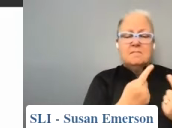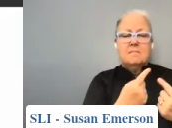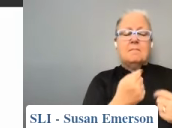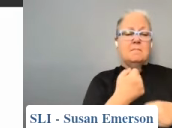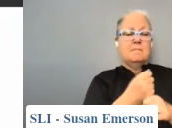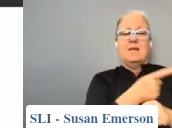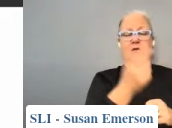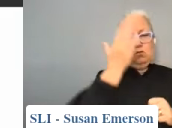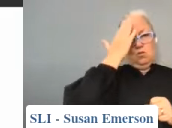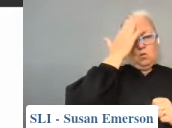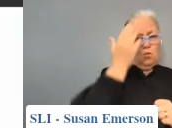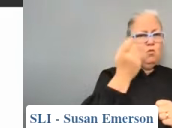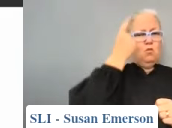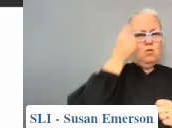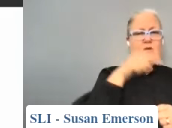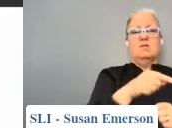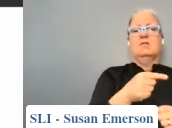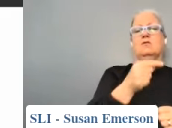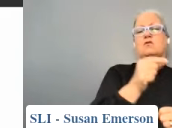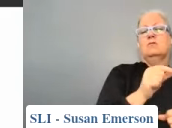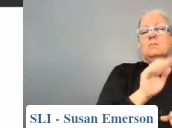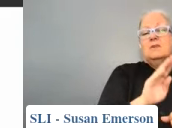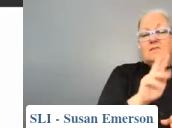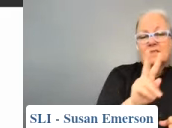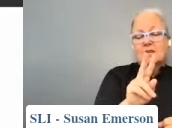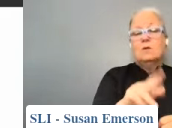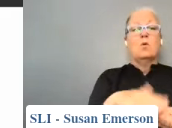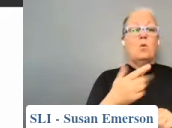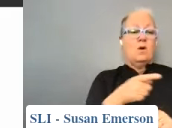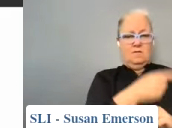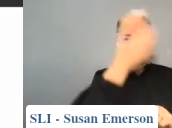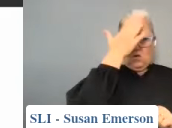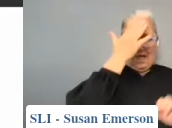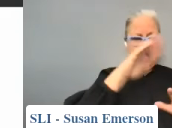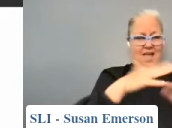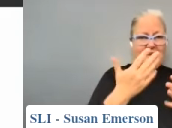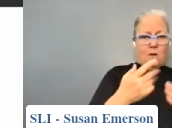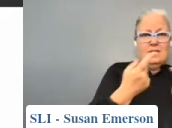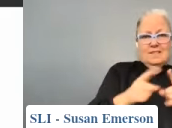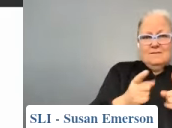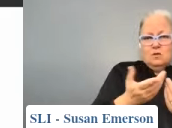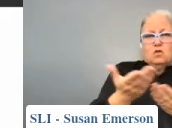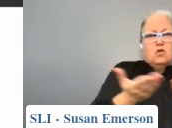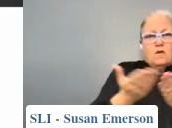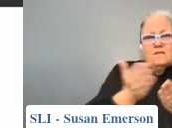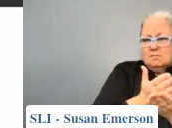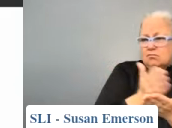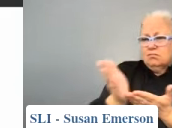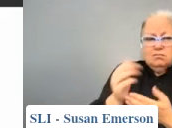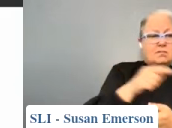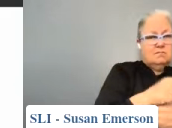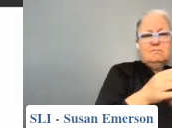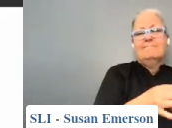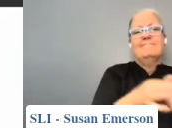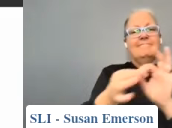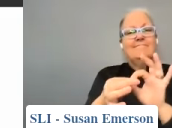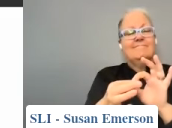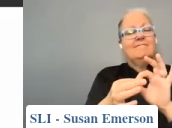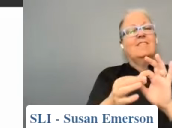be able to connect families to services. And one of the ways that these really work is they